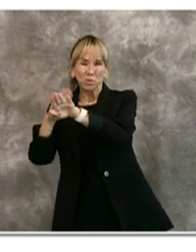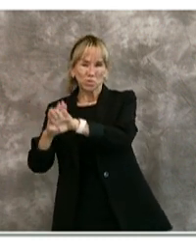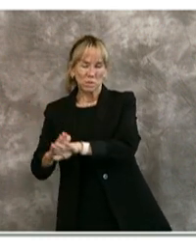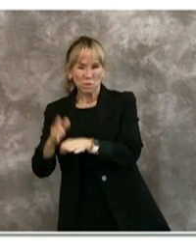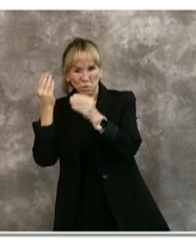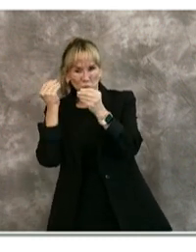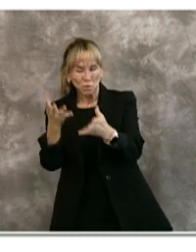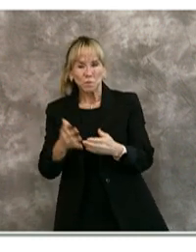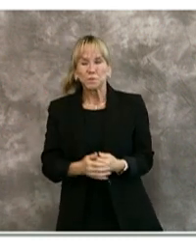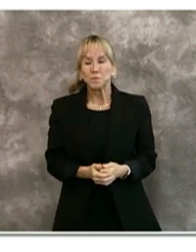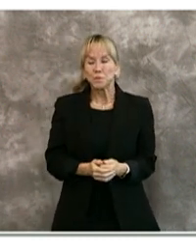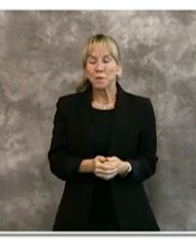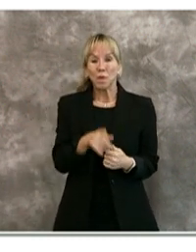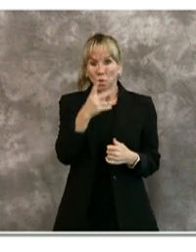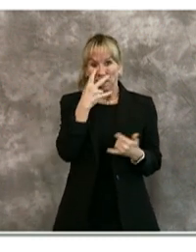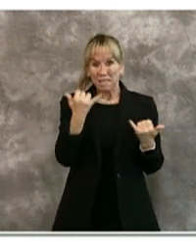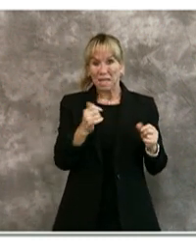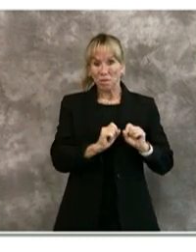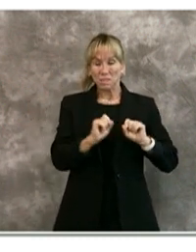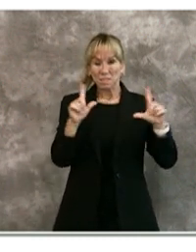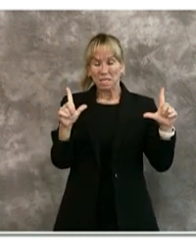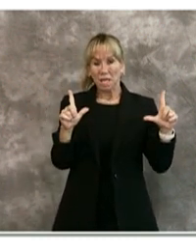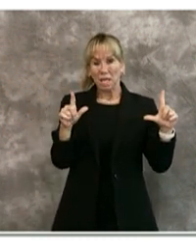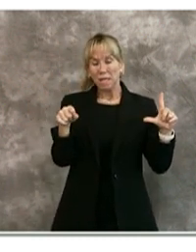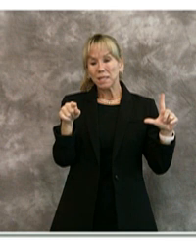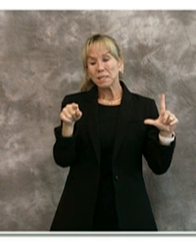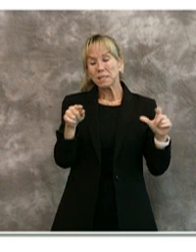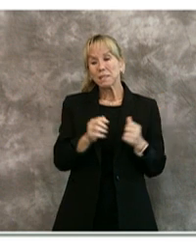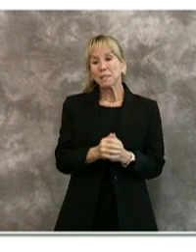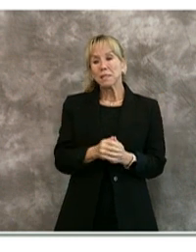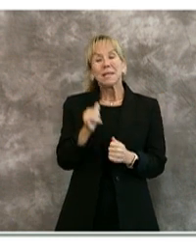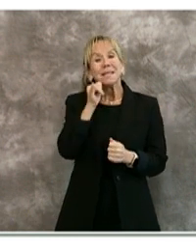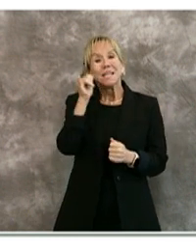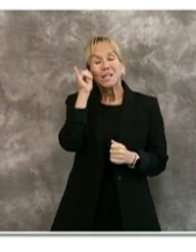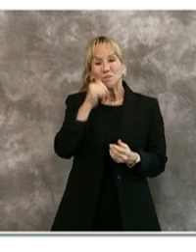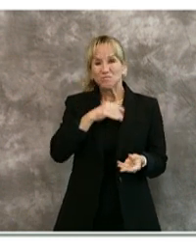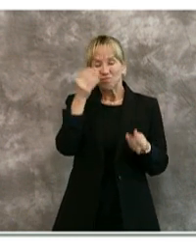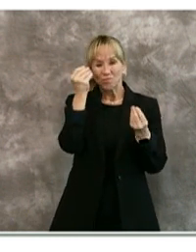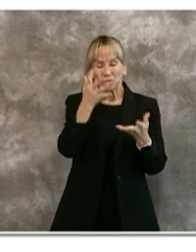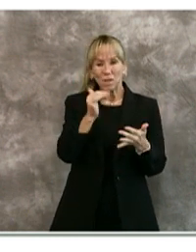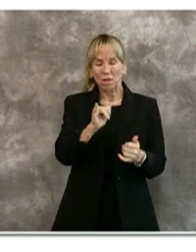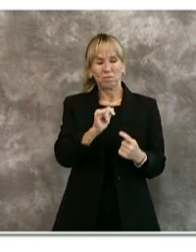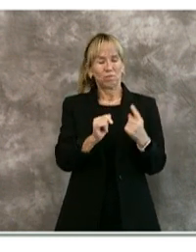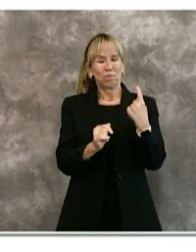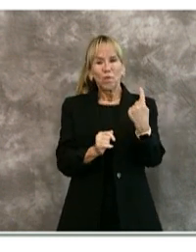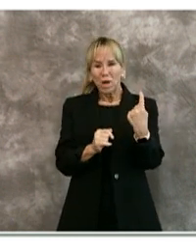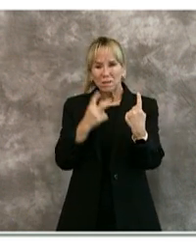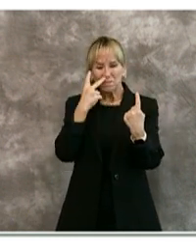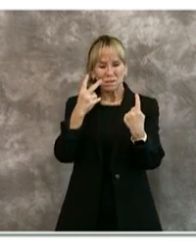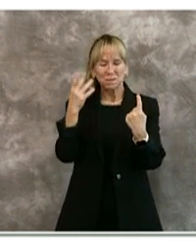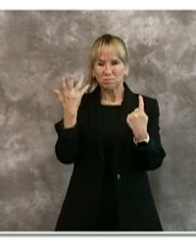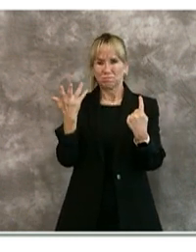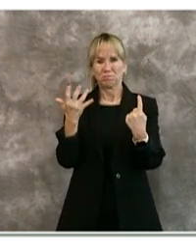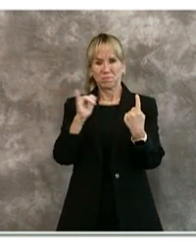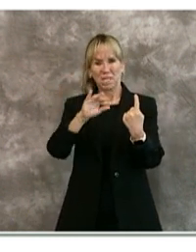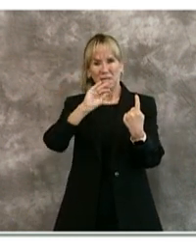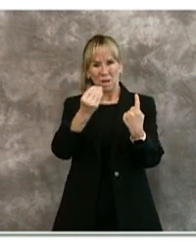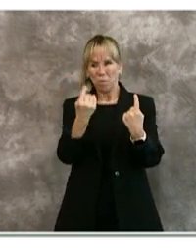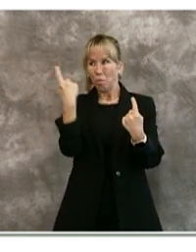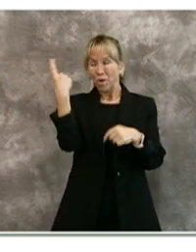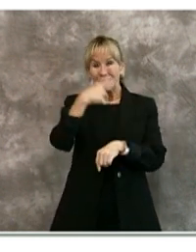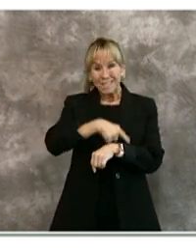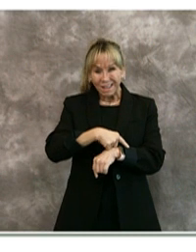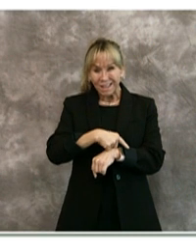see, as I stated earlier, that yesterday was the single highest number of cases in one